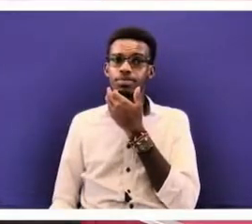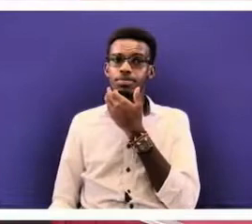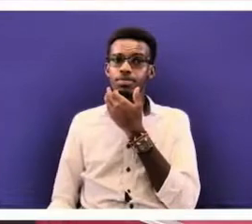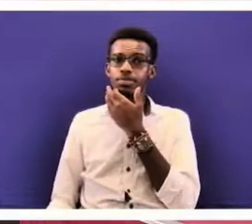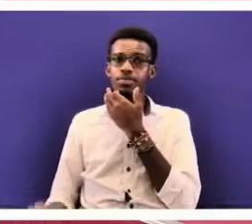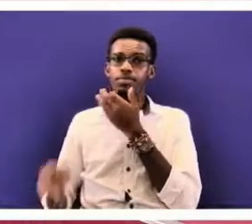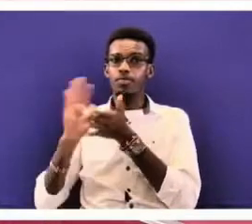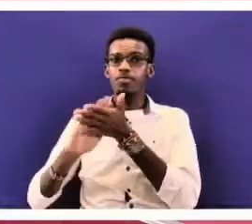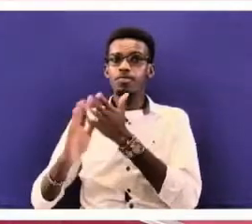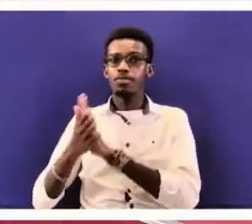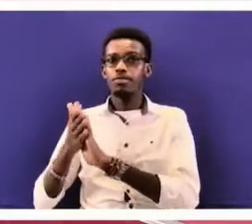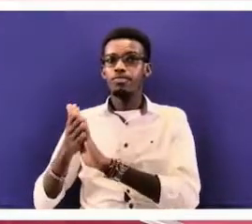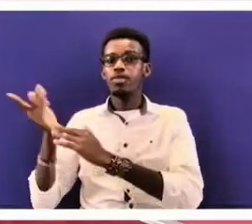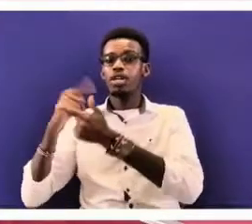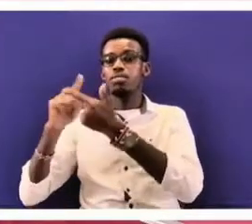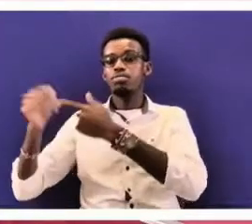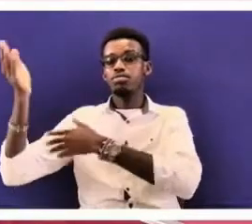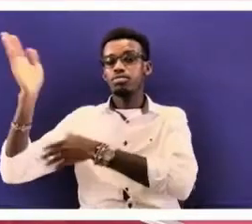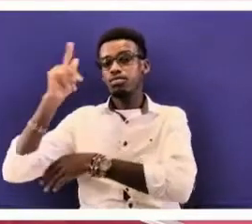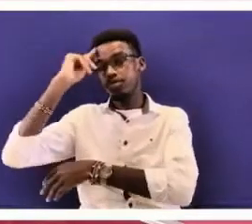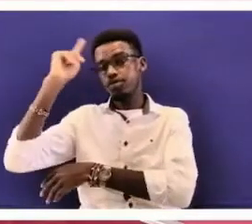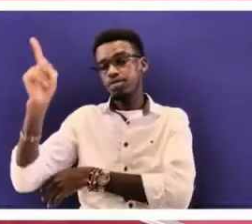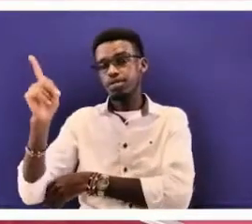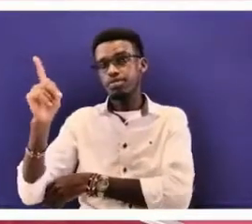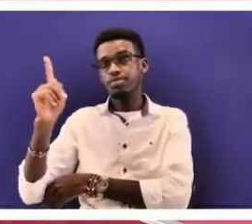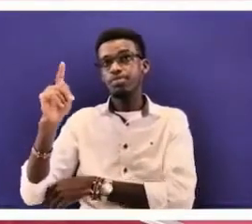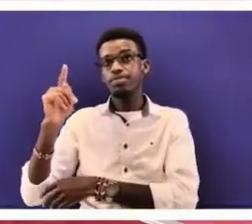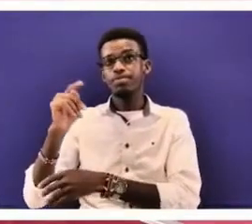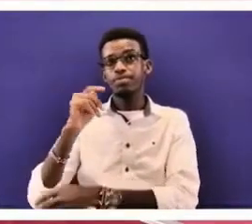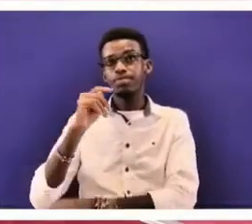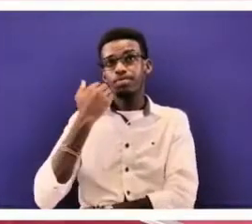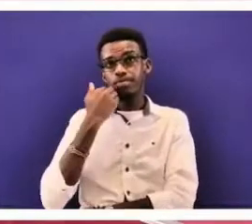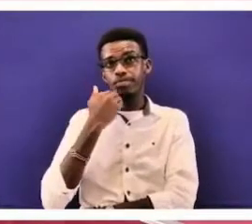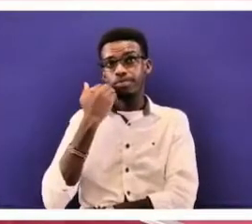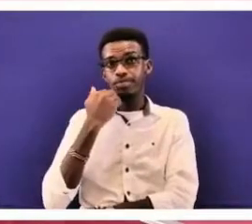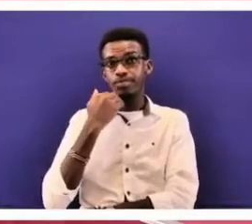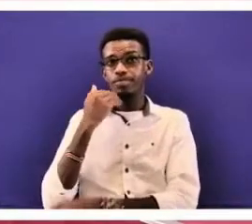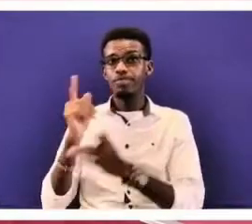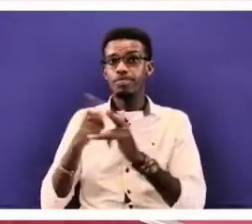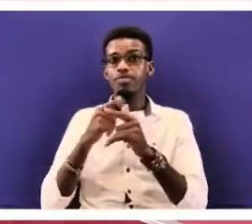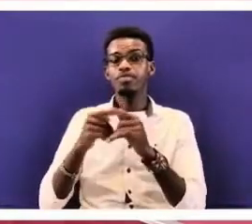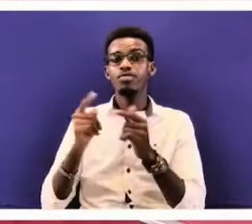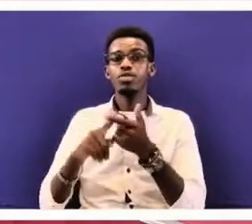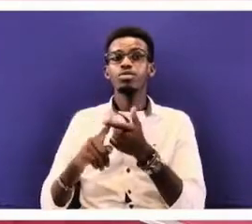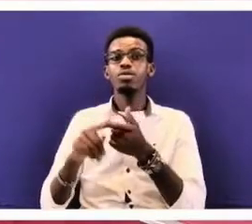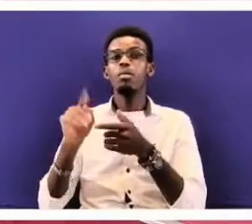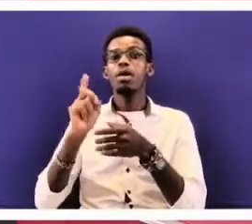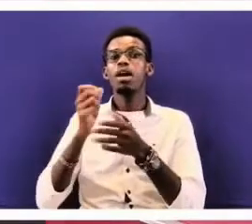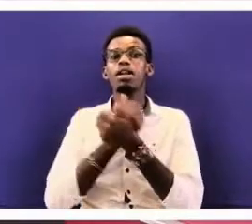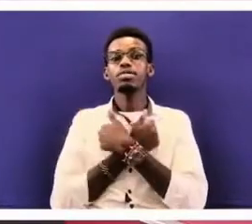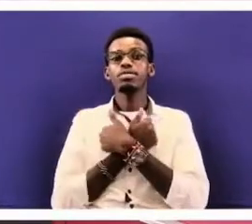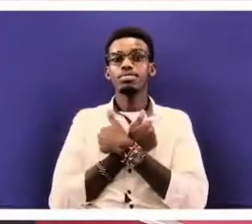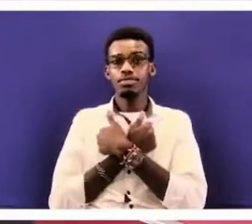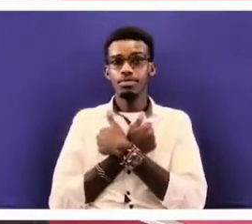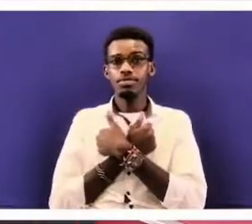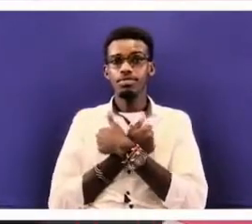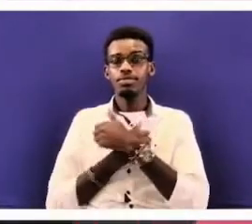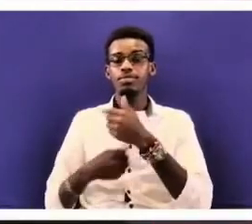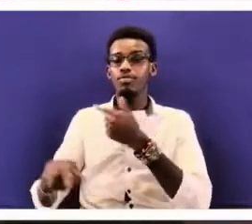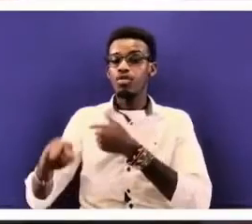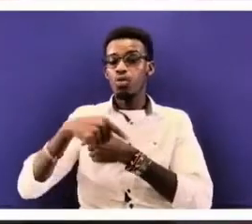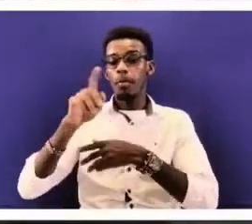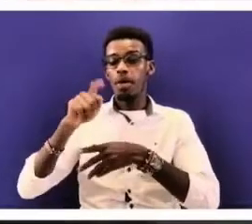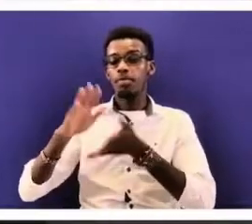Repent. Come back to God. If you're going to be an overcomer, you have to love. We have to